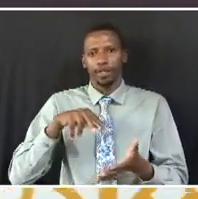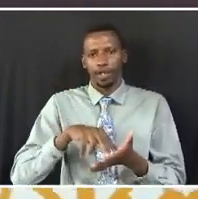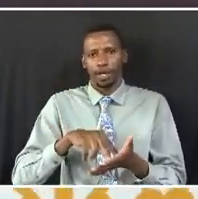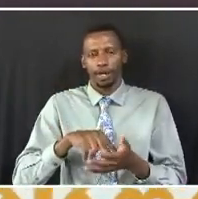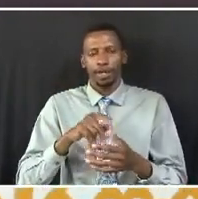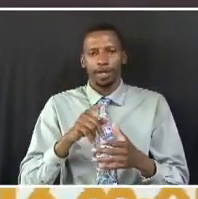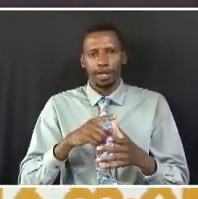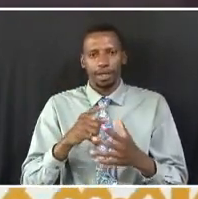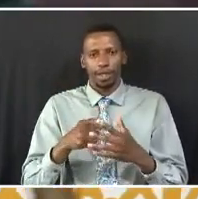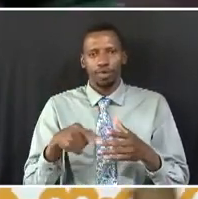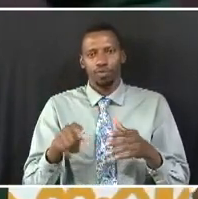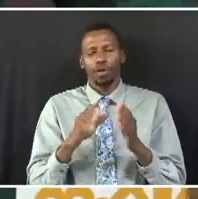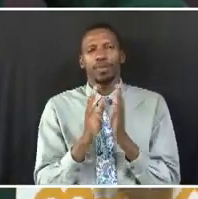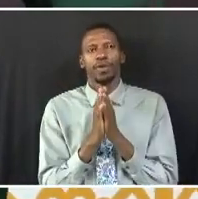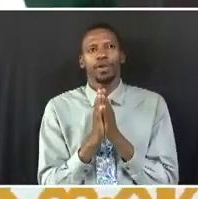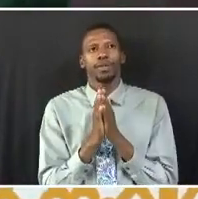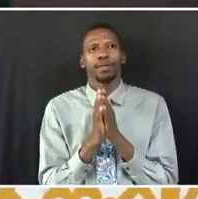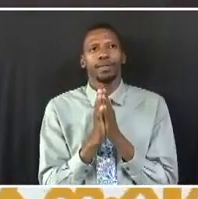we do a prayer.